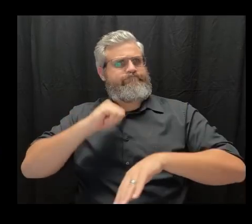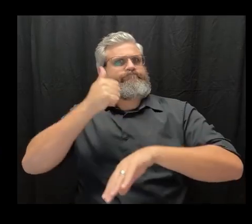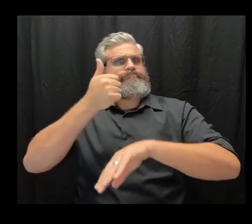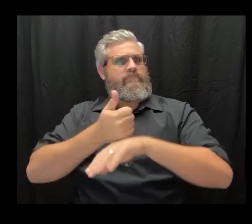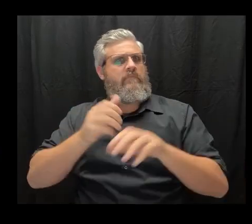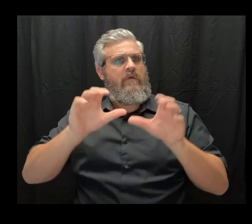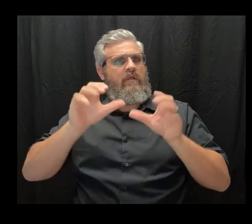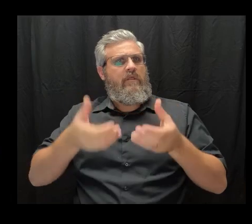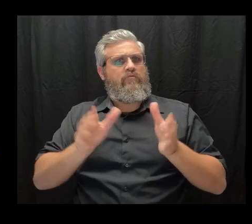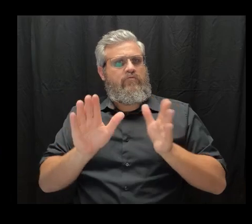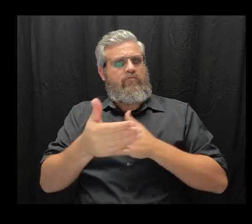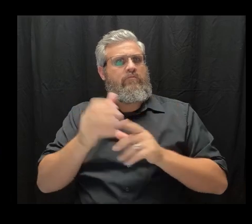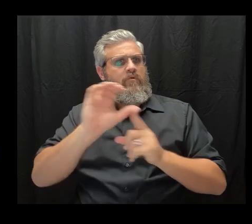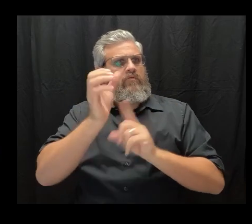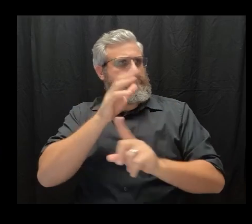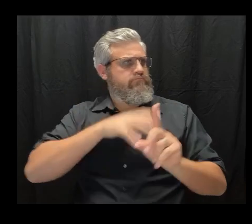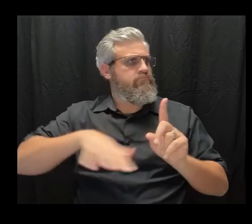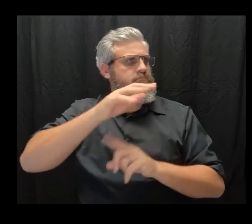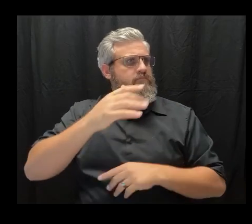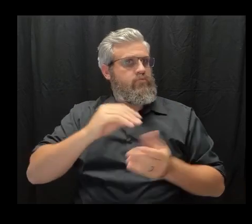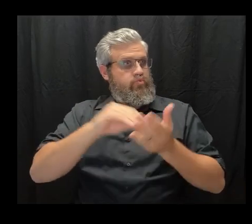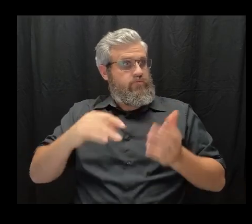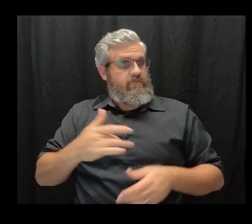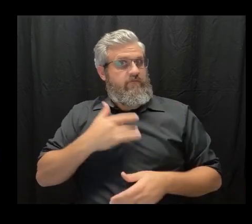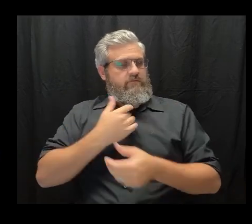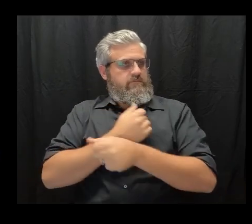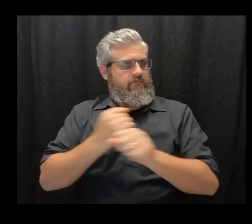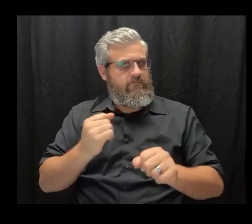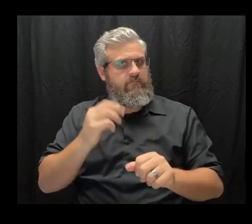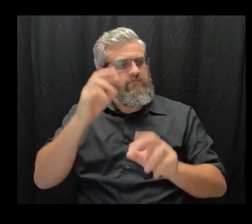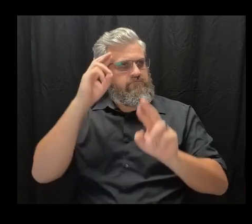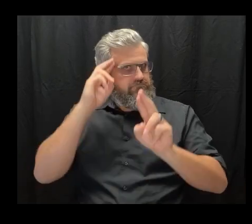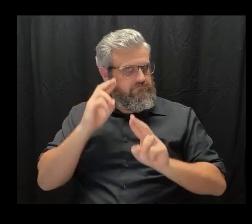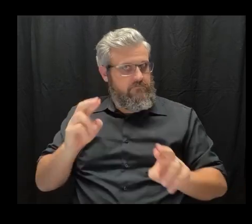safe, respected, and ready to learn.